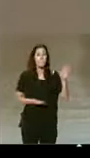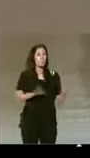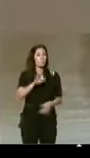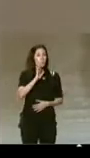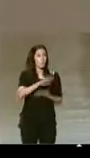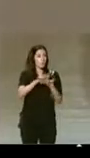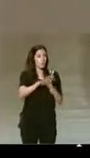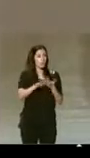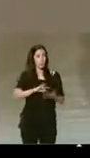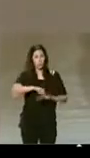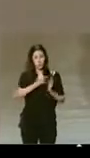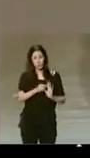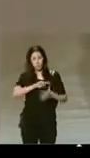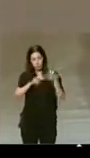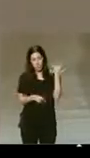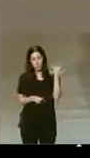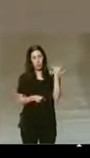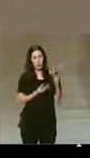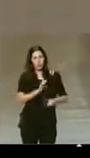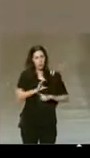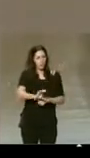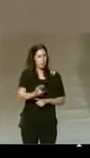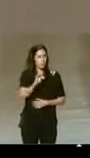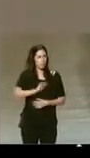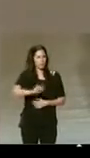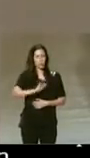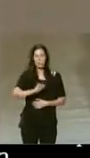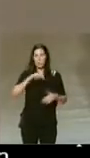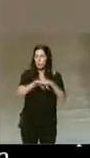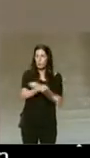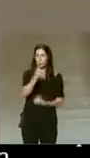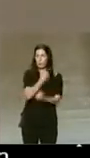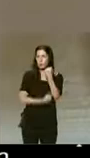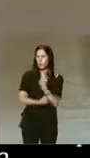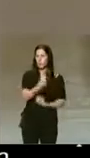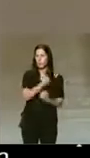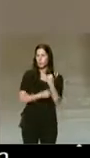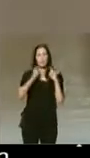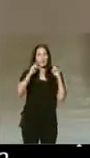As we said, all the projects entail a hefty